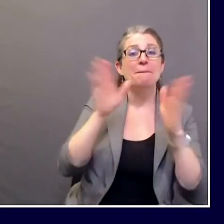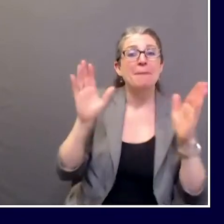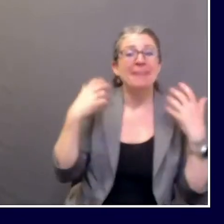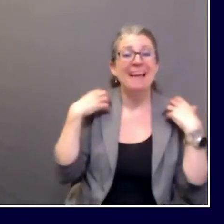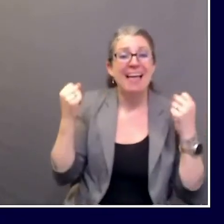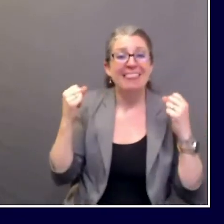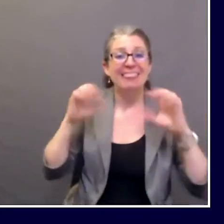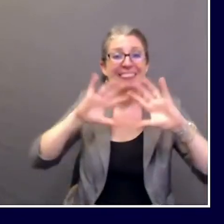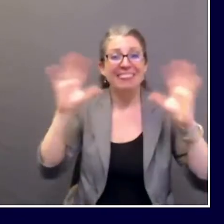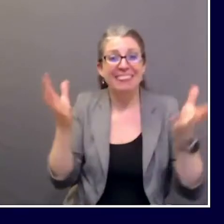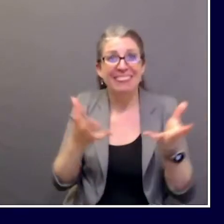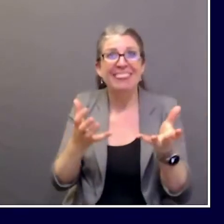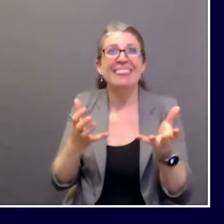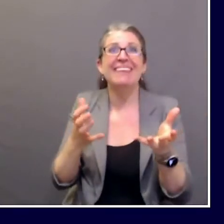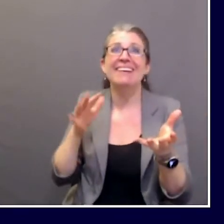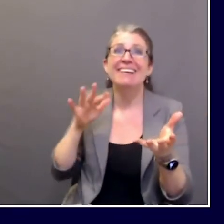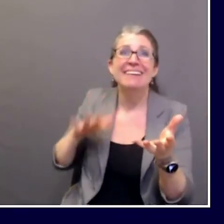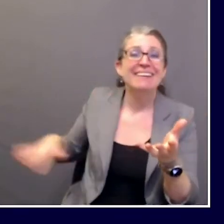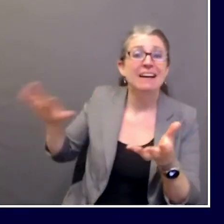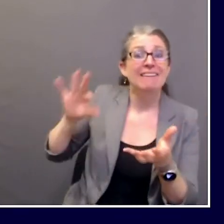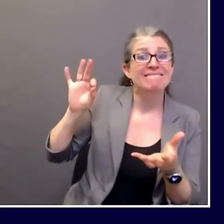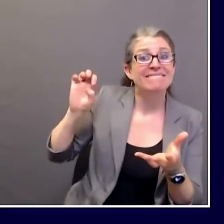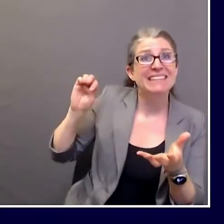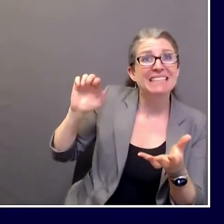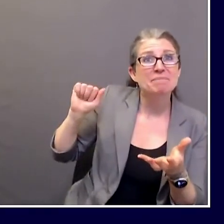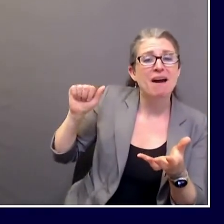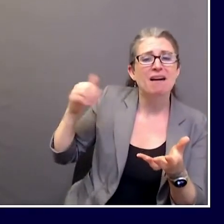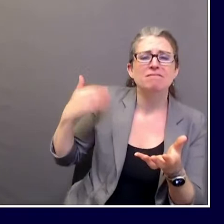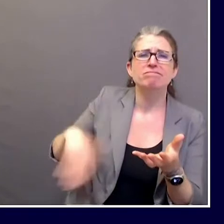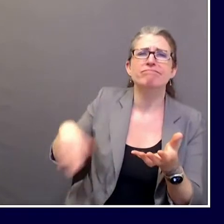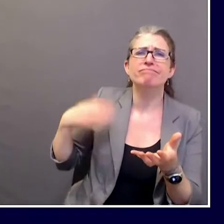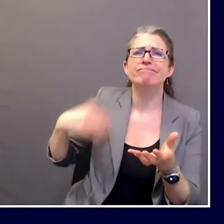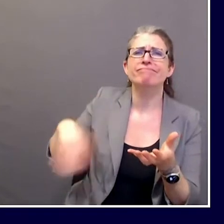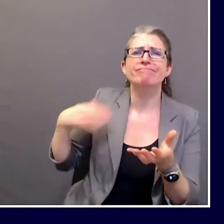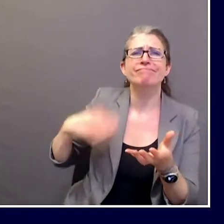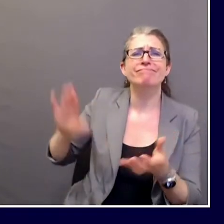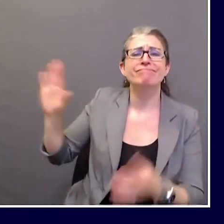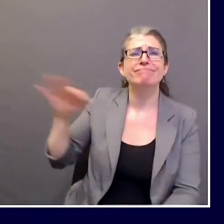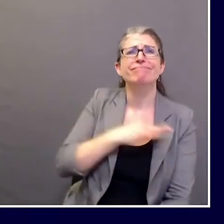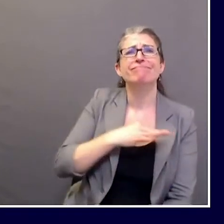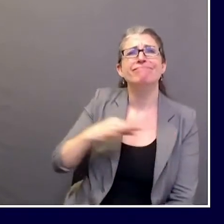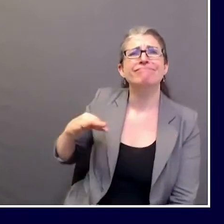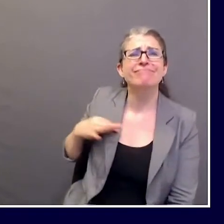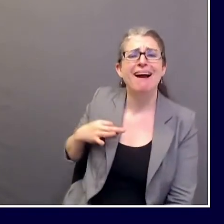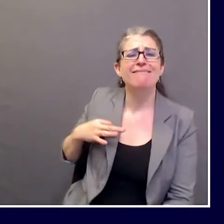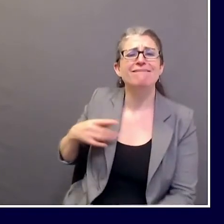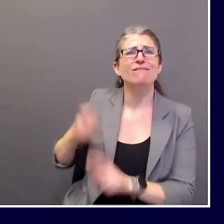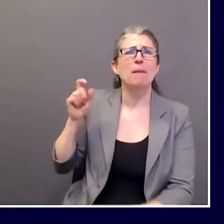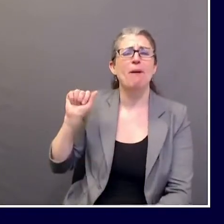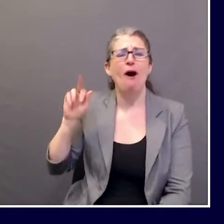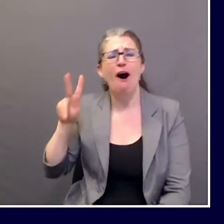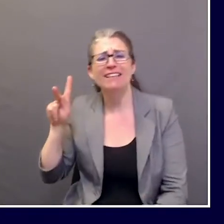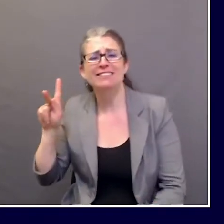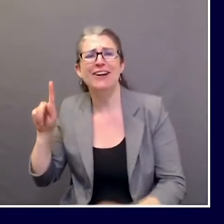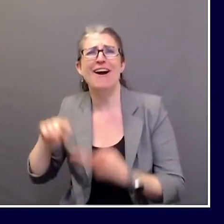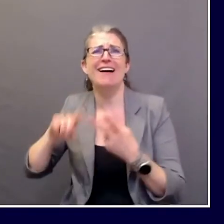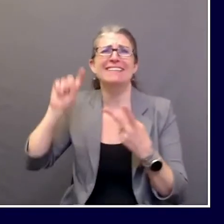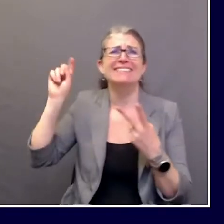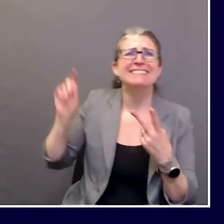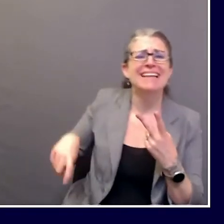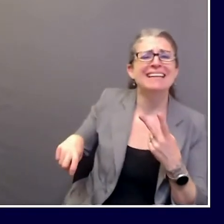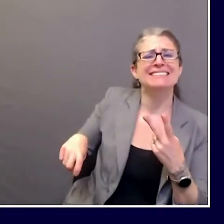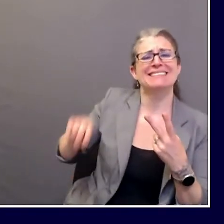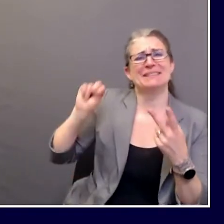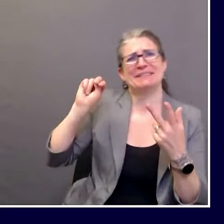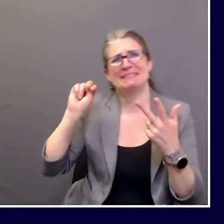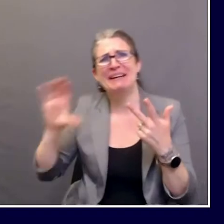mobile unit. The people from Arkansas, Texas, North Carolina, Massachusetts even, and what a great partnership it